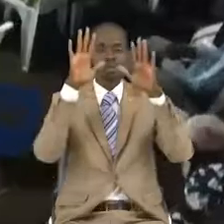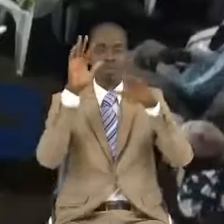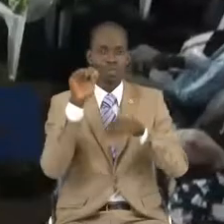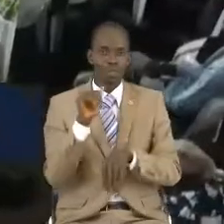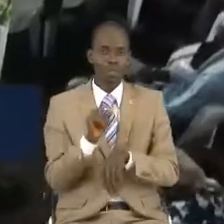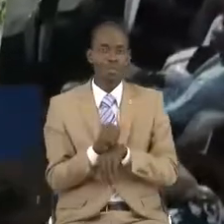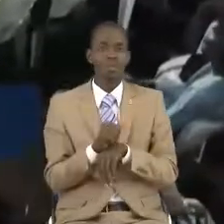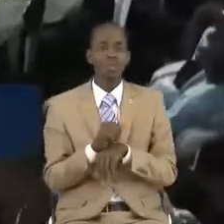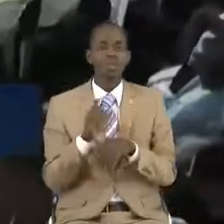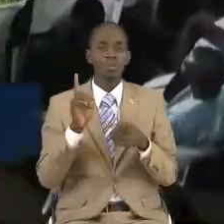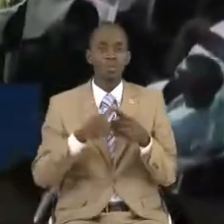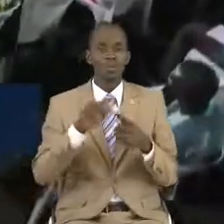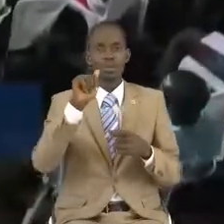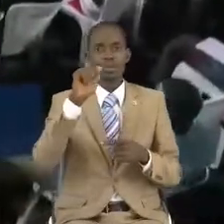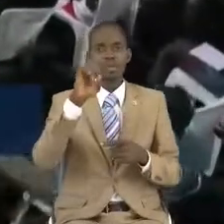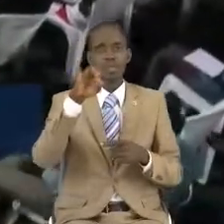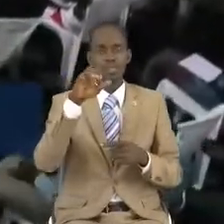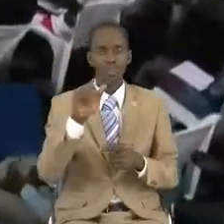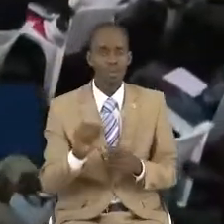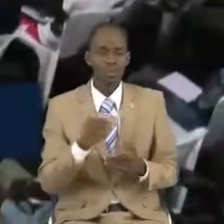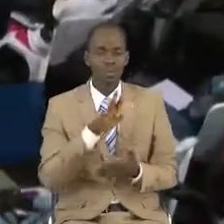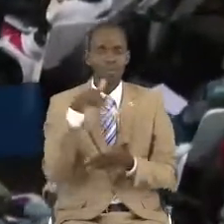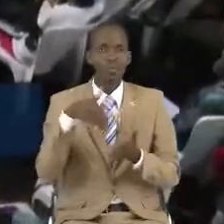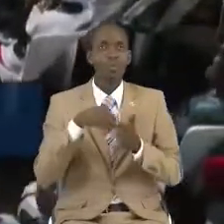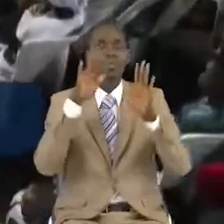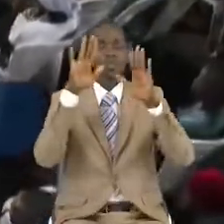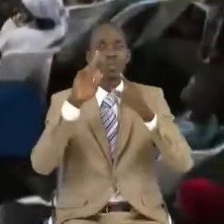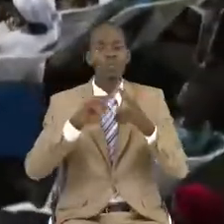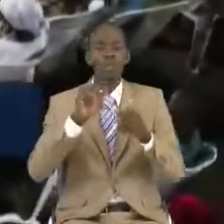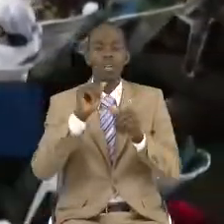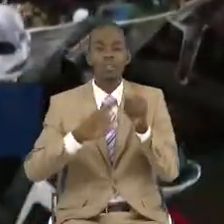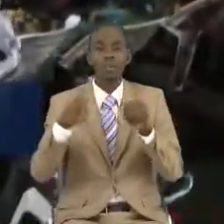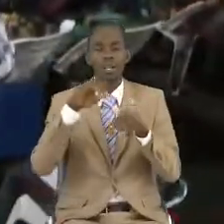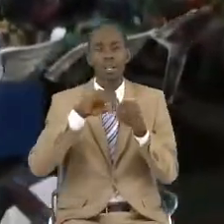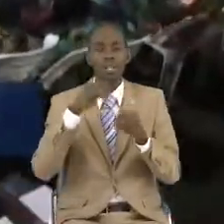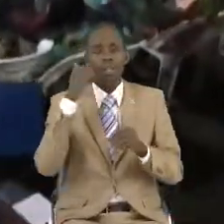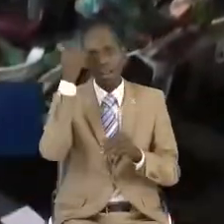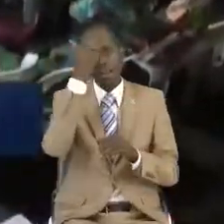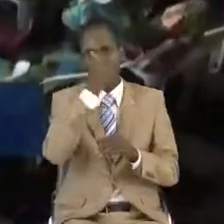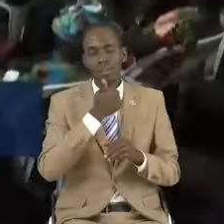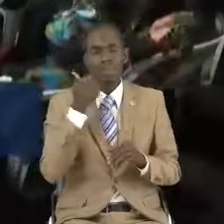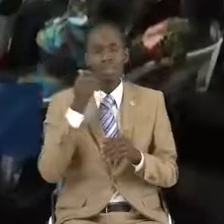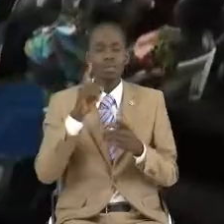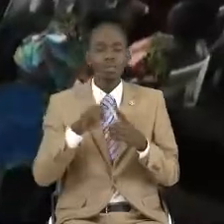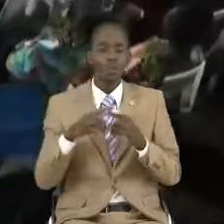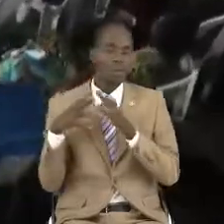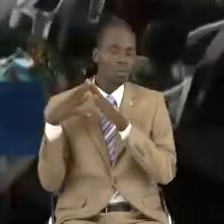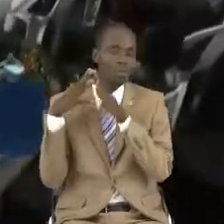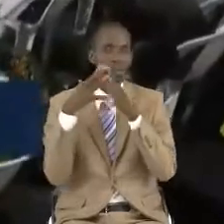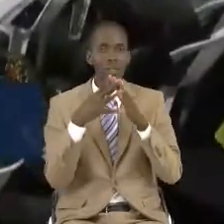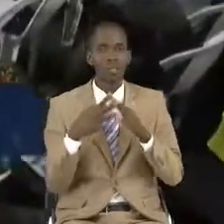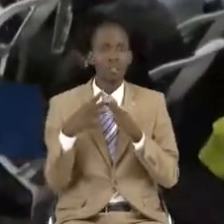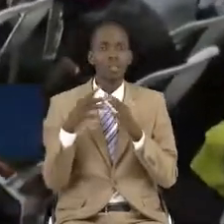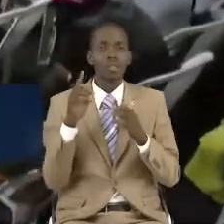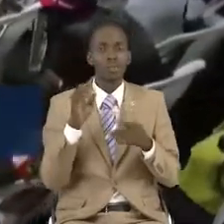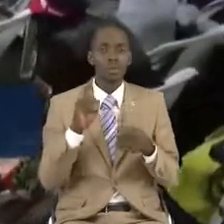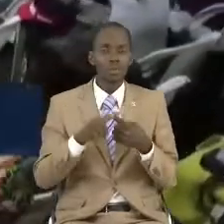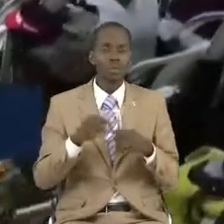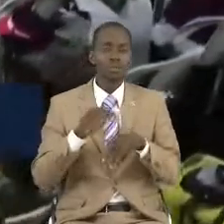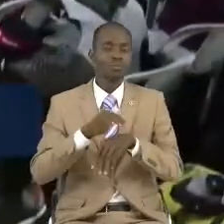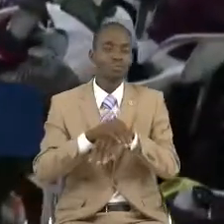asia central to the whole of africa to america to pretend